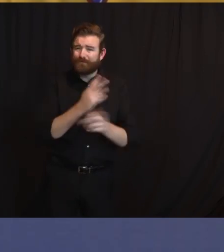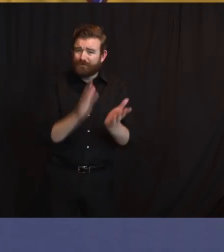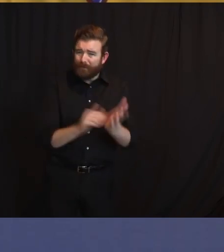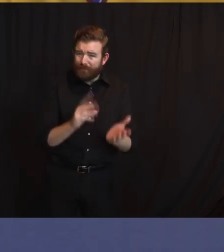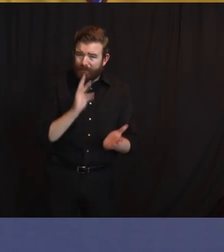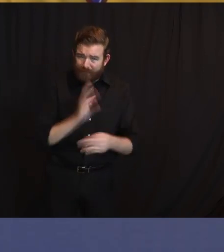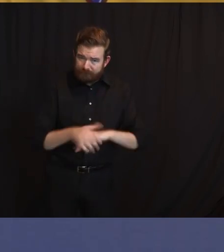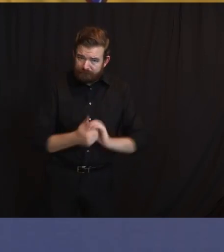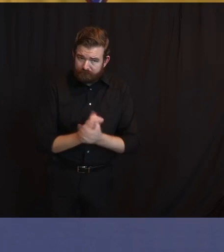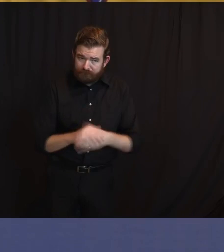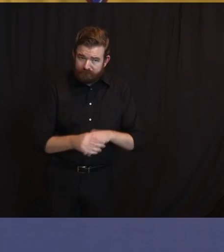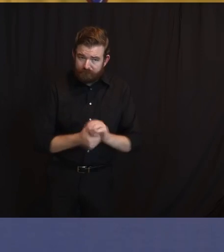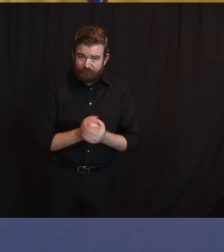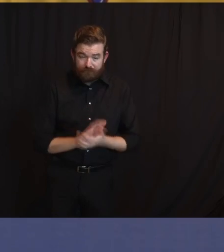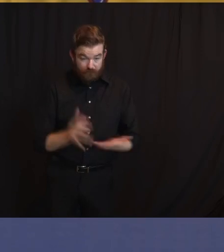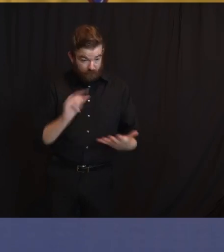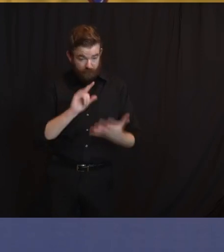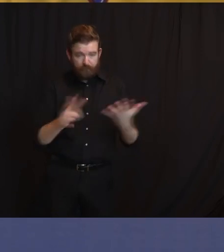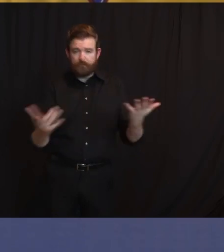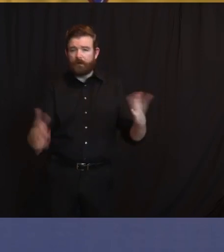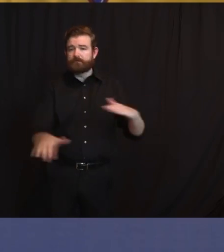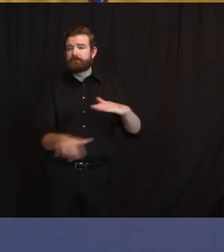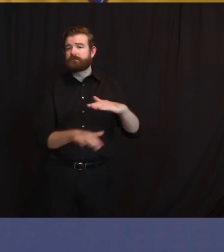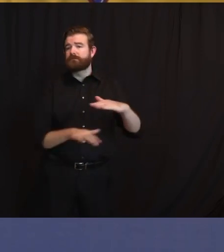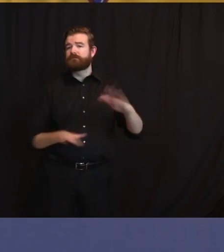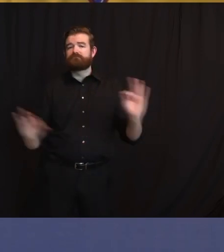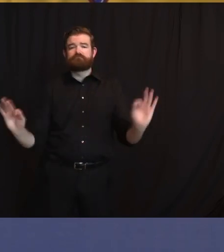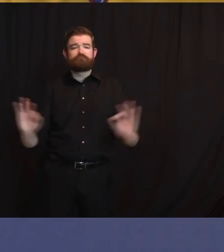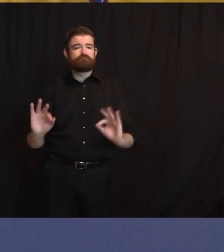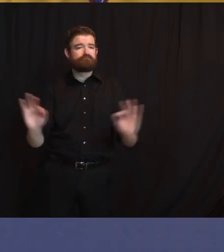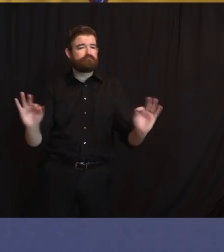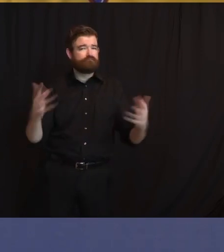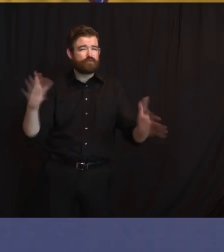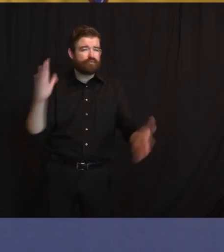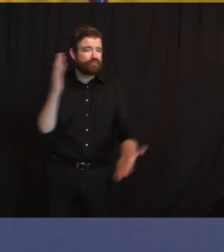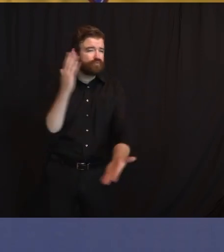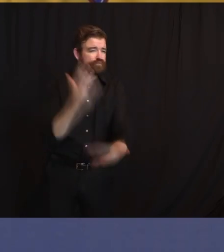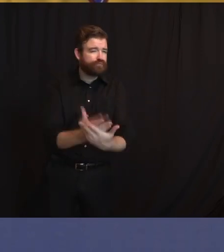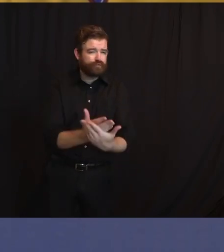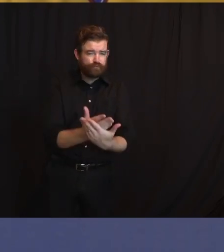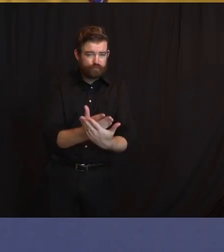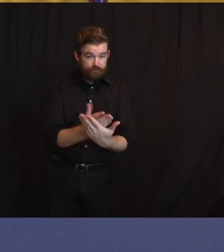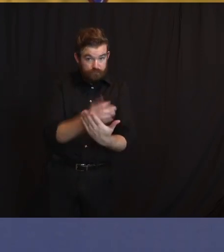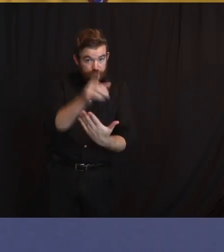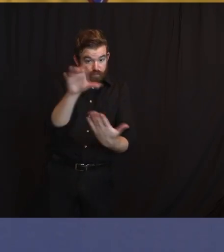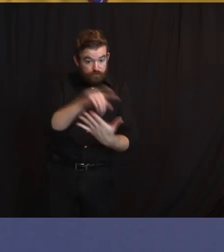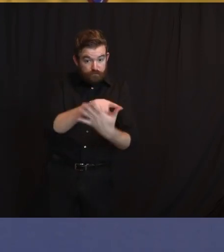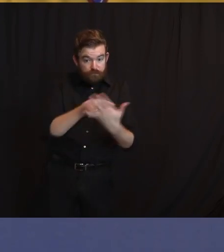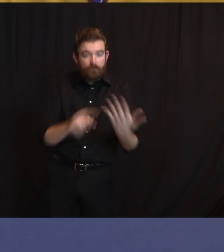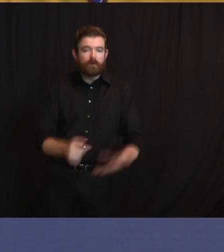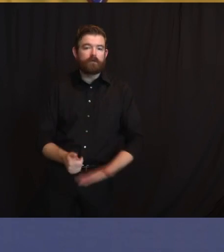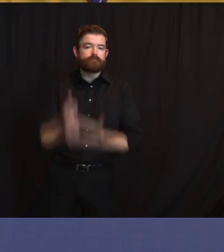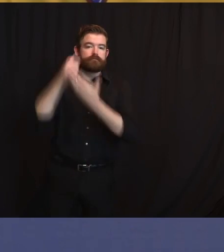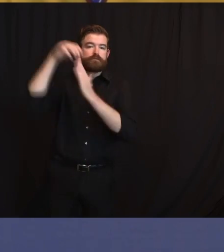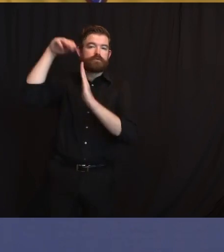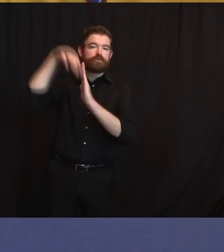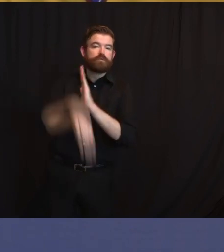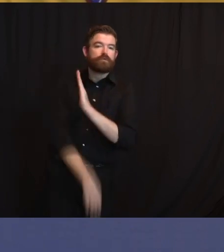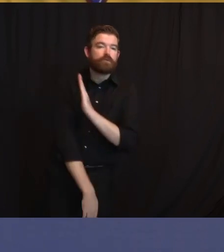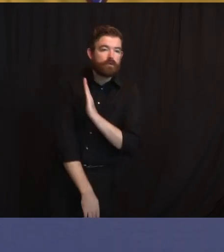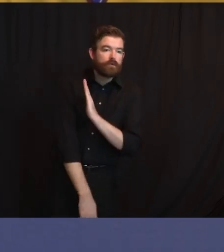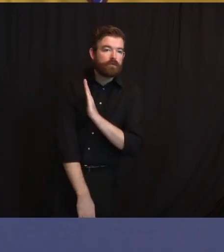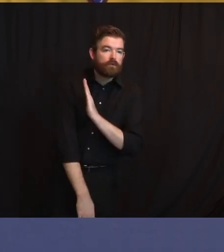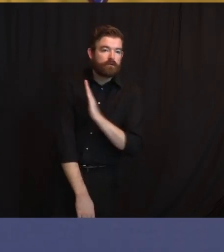are basic precepts that have been proven time and time and time again to be the foundations